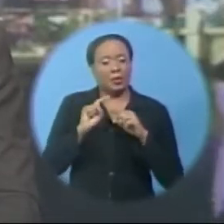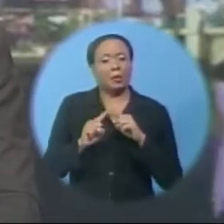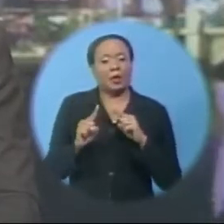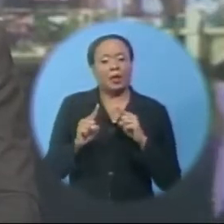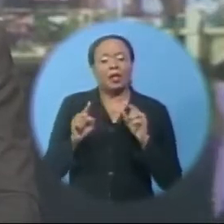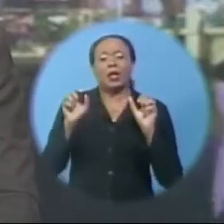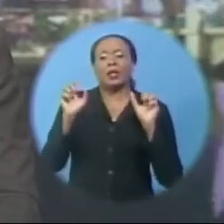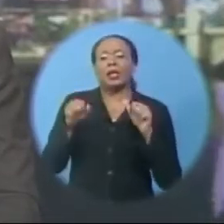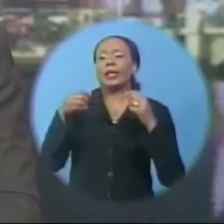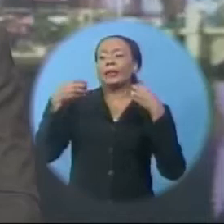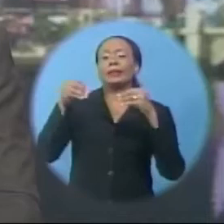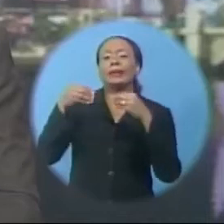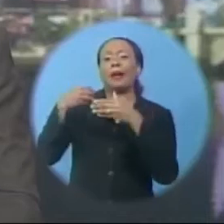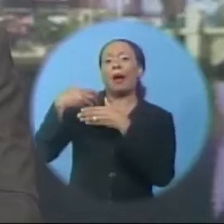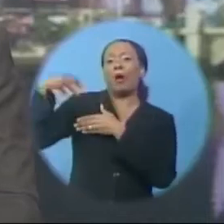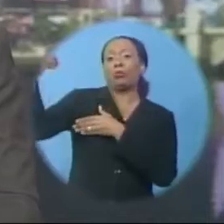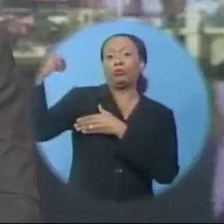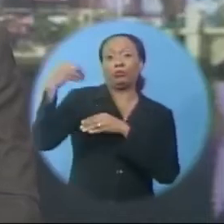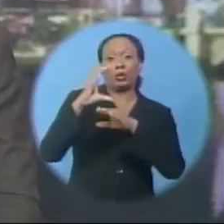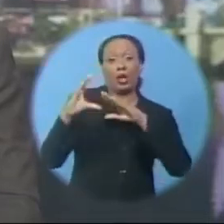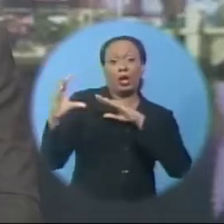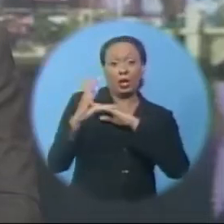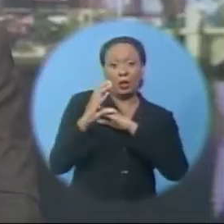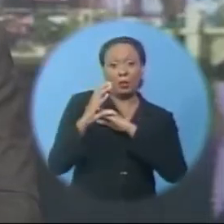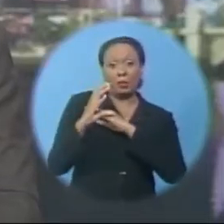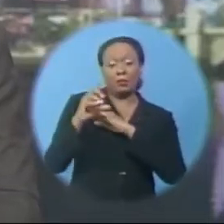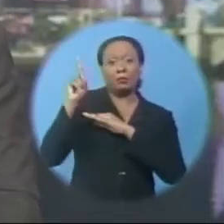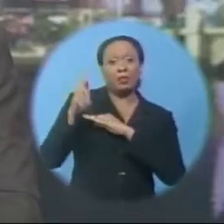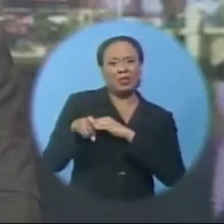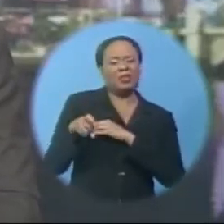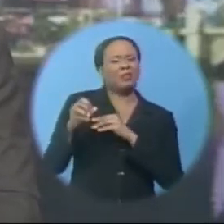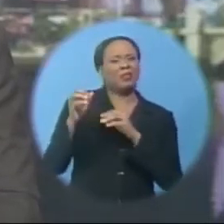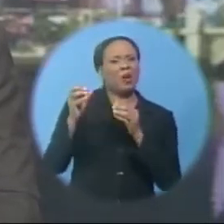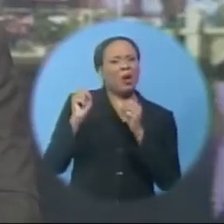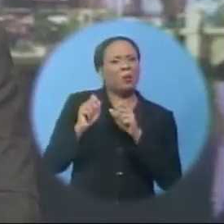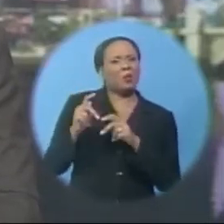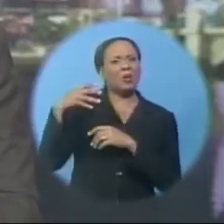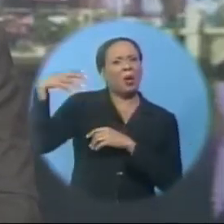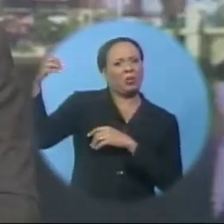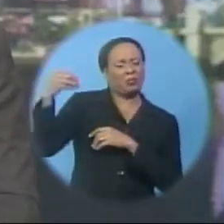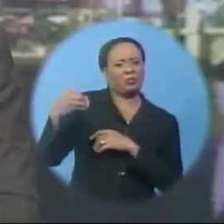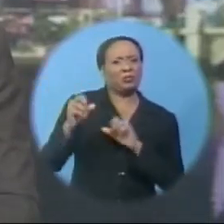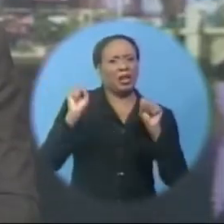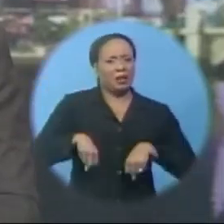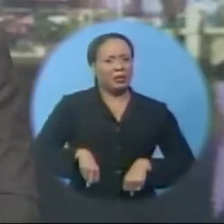grab them, but more importantly, to follow them up as well. Lisa Broom has more.